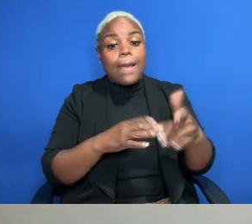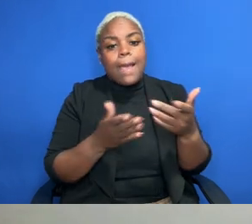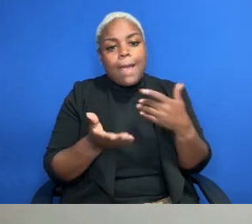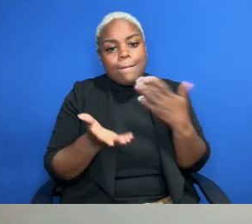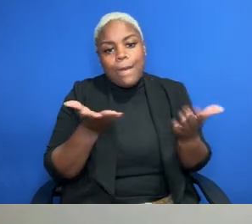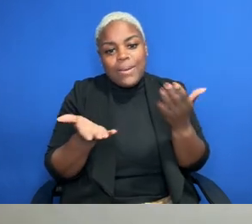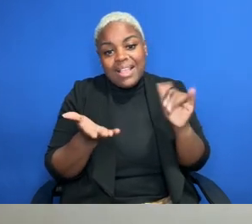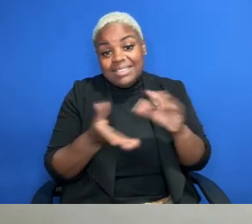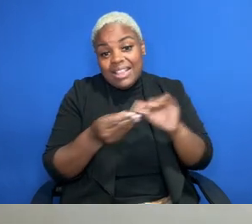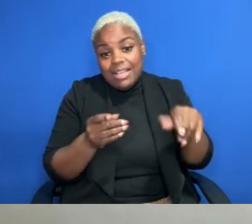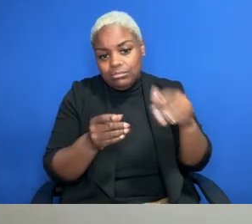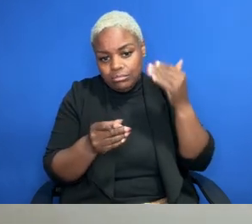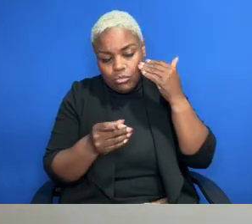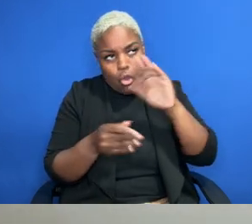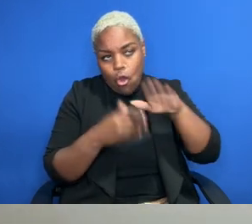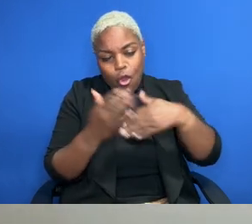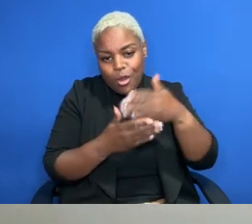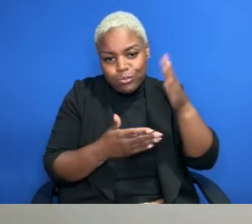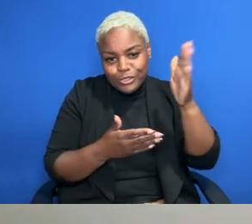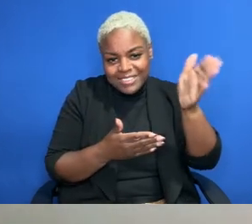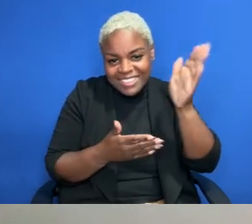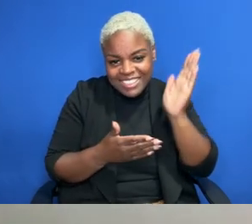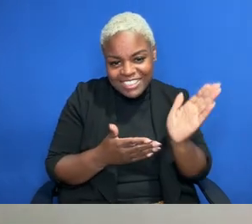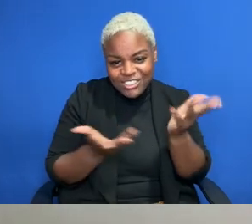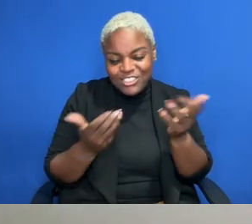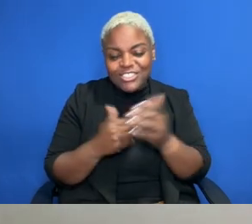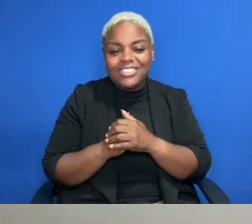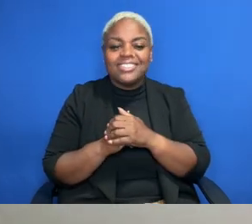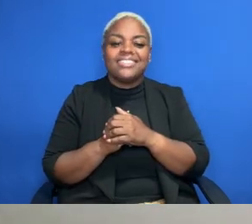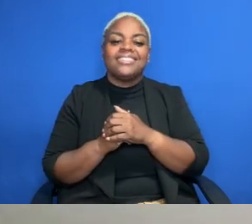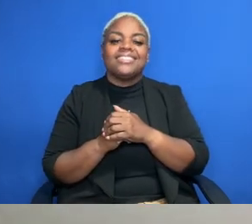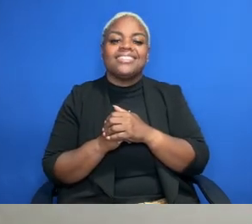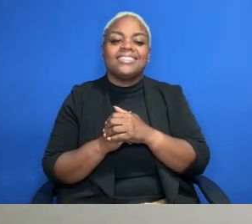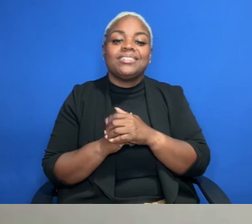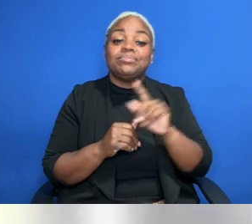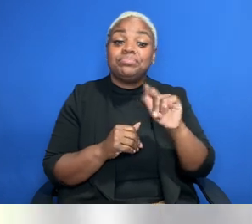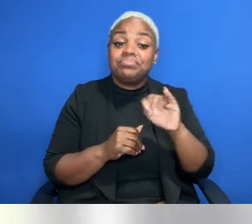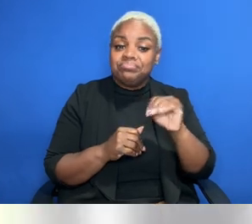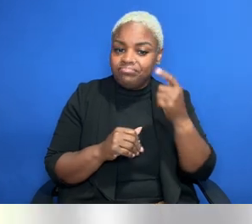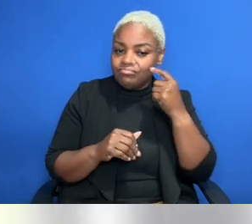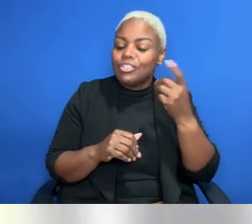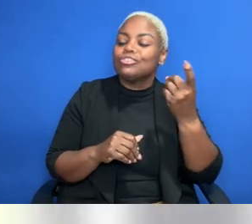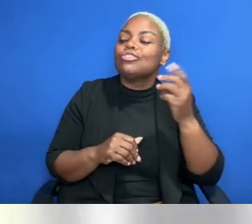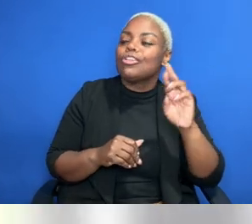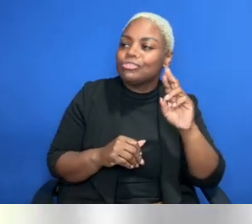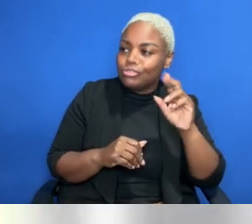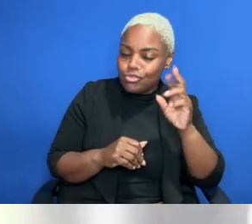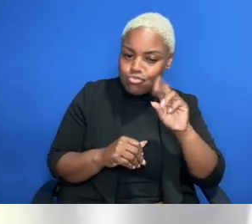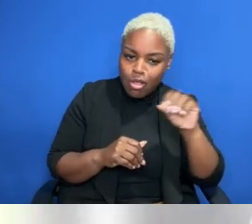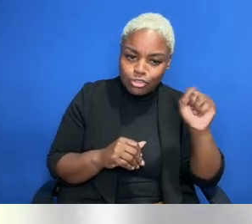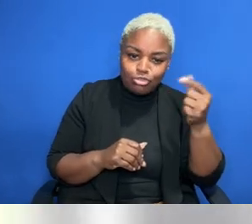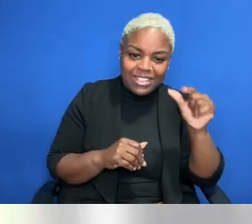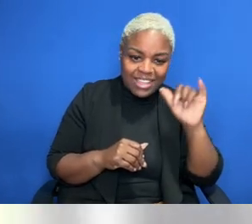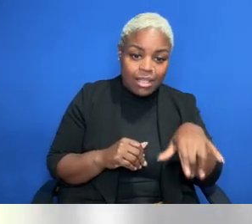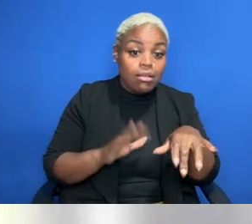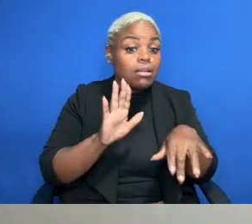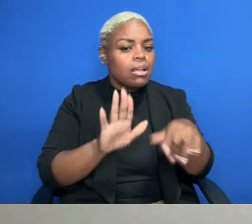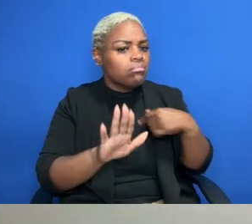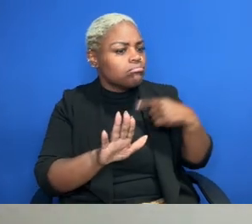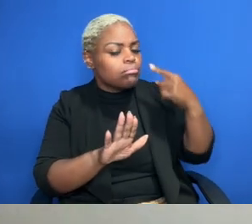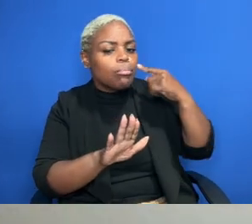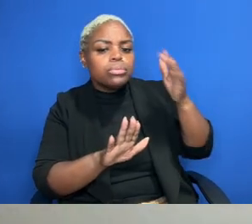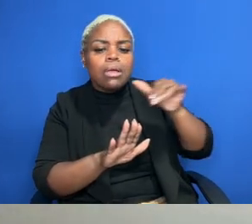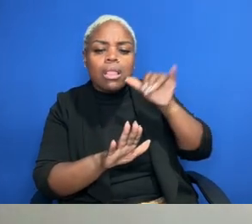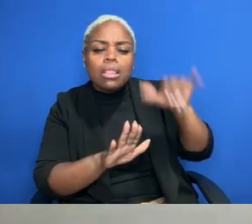that. And I've probably been saying that, in all the presentations. I think it's Dr. Ross Green. No, I didn't